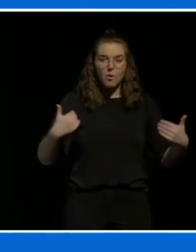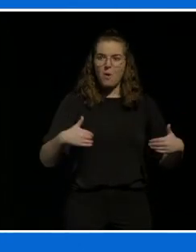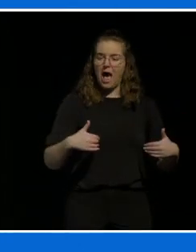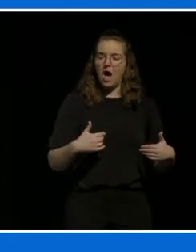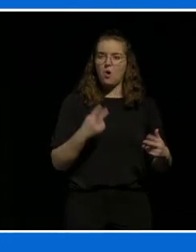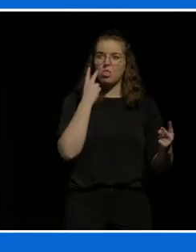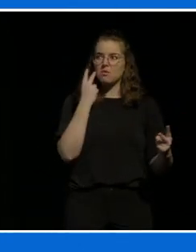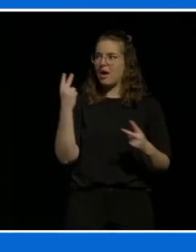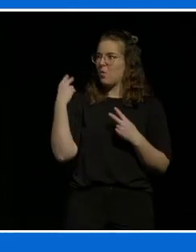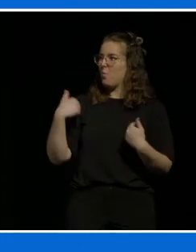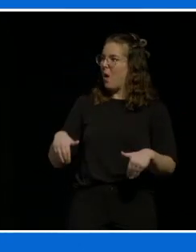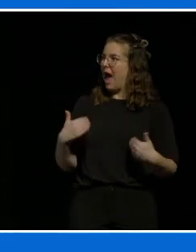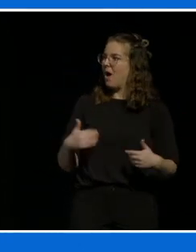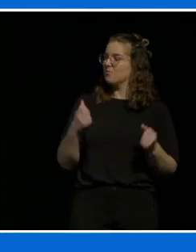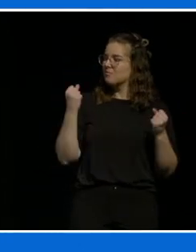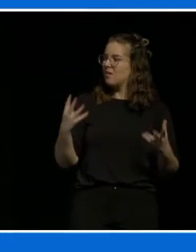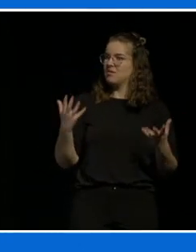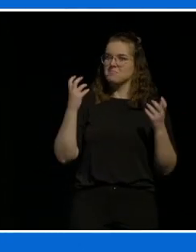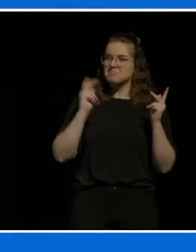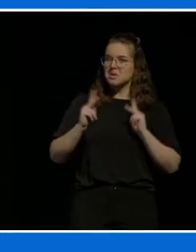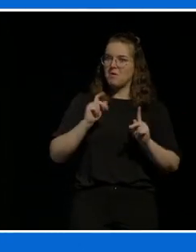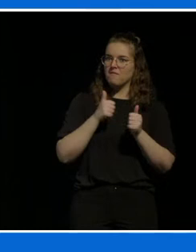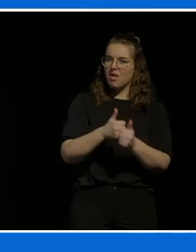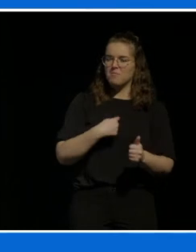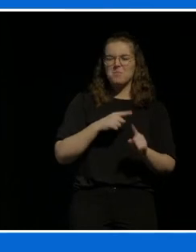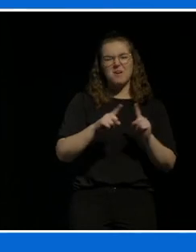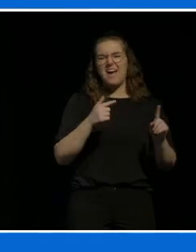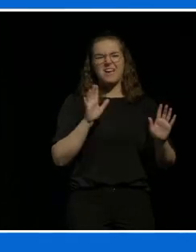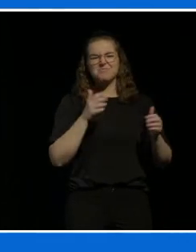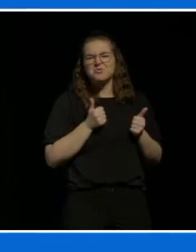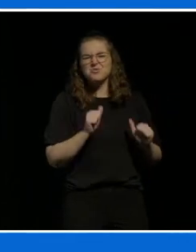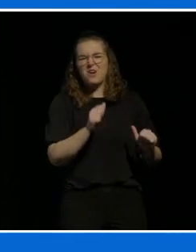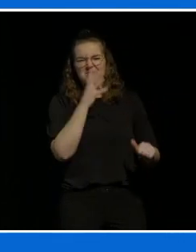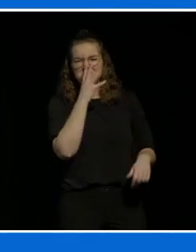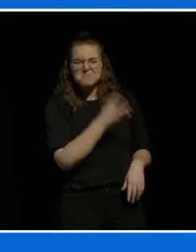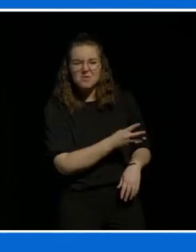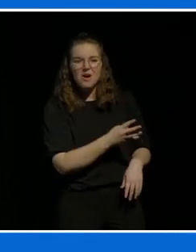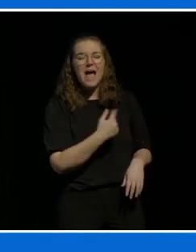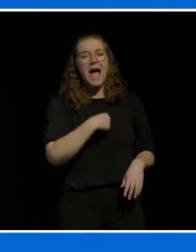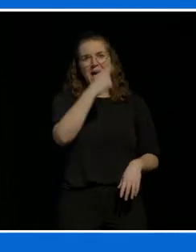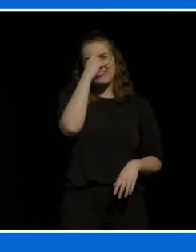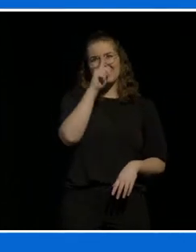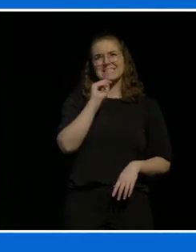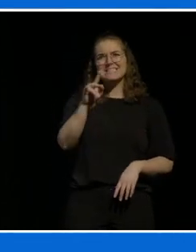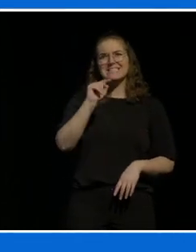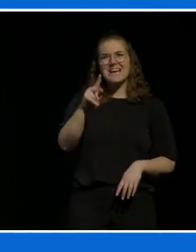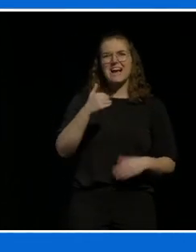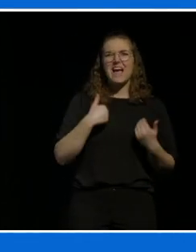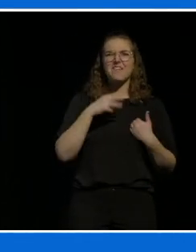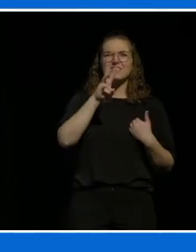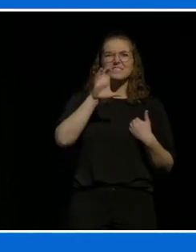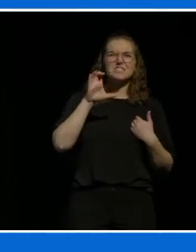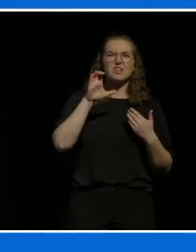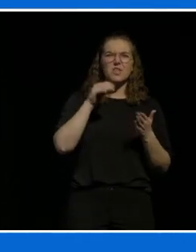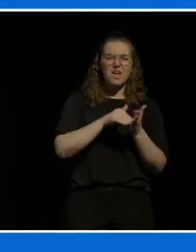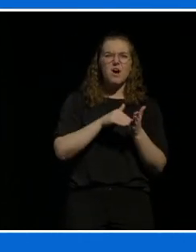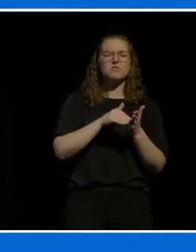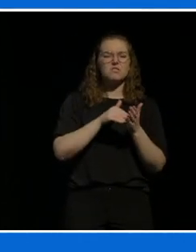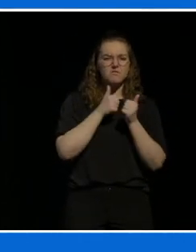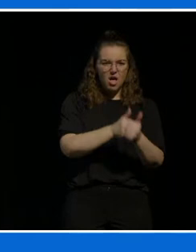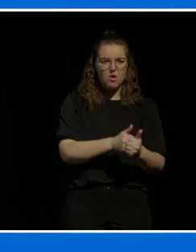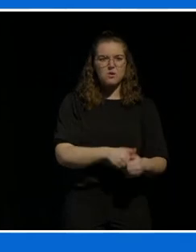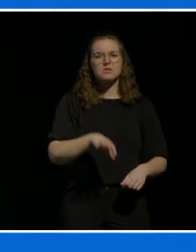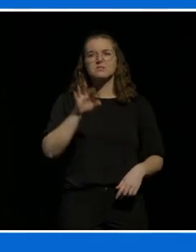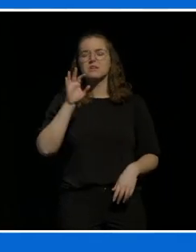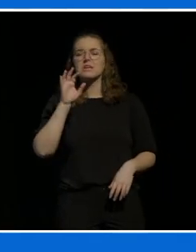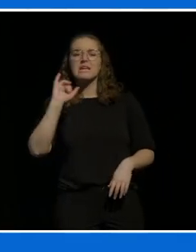crazy to think about the numbers that there are. But I try not to focus on that, right? And so I think on TikTok, it's like 600,000 followers. On like Instagram, it's like